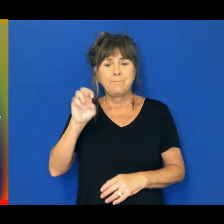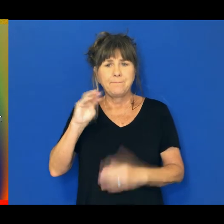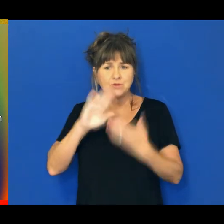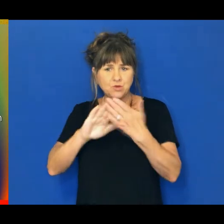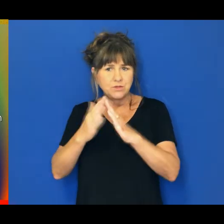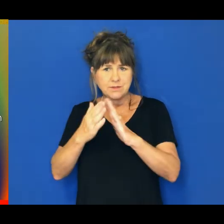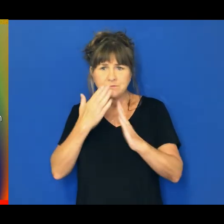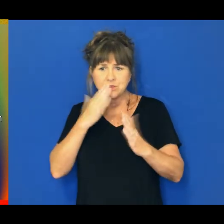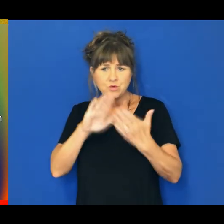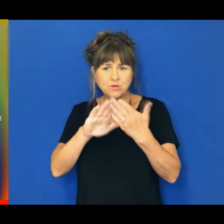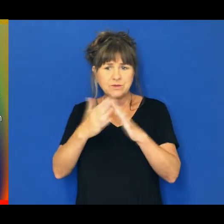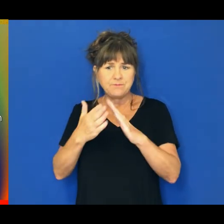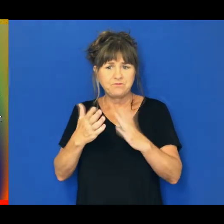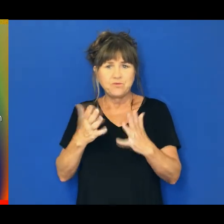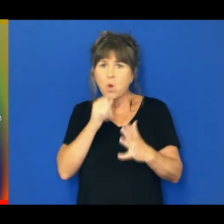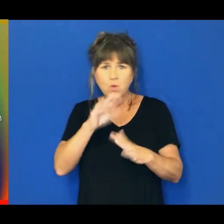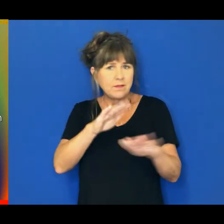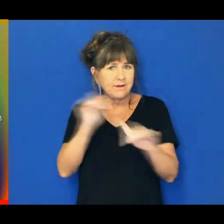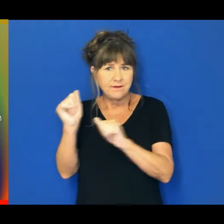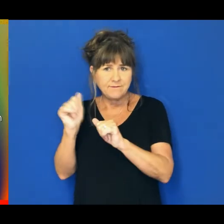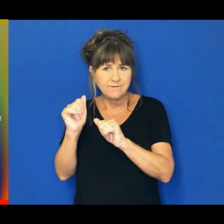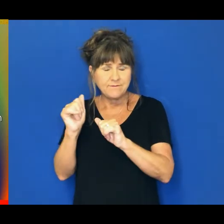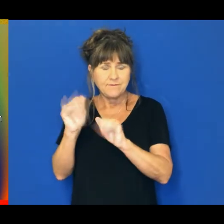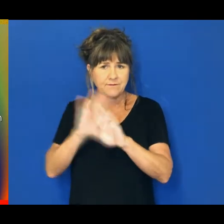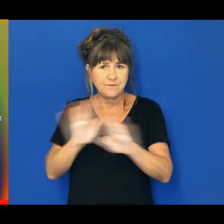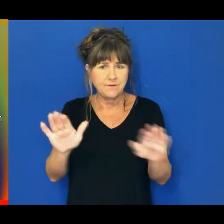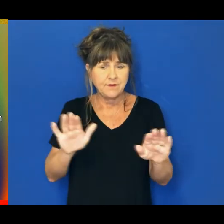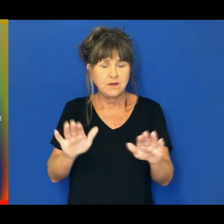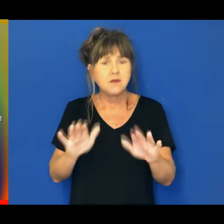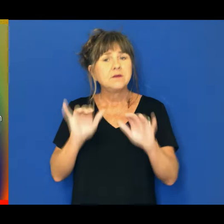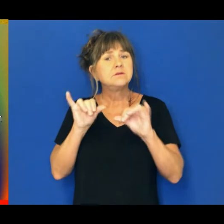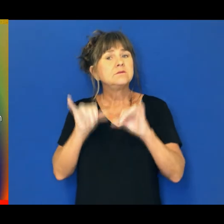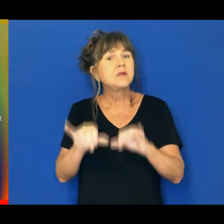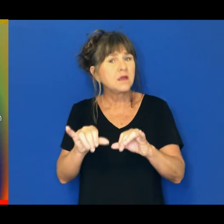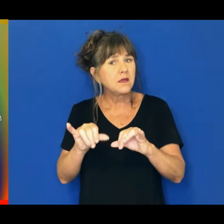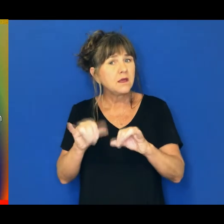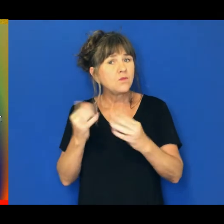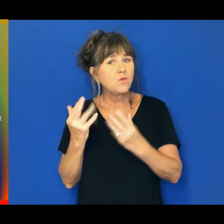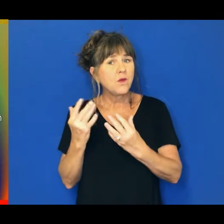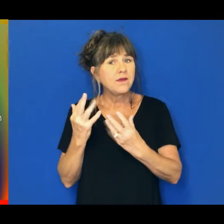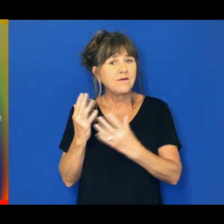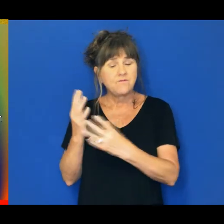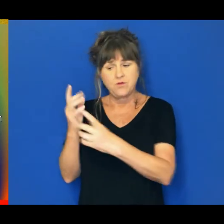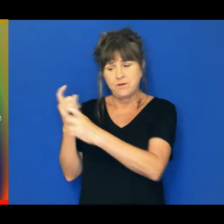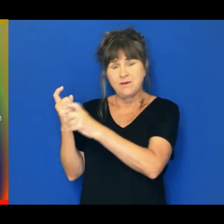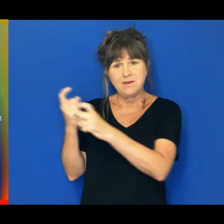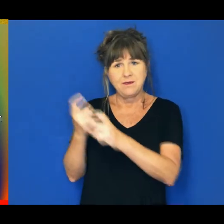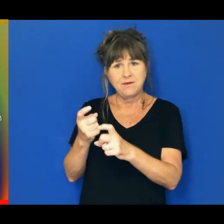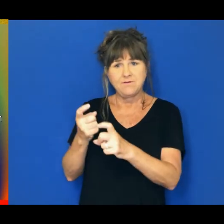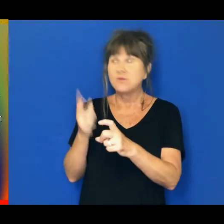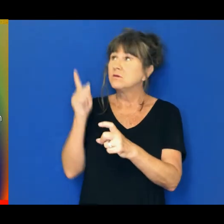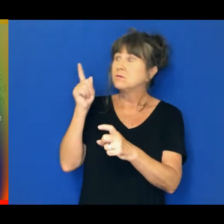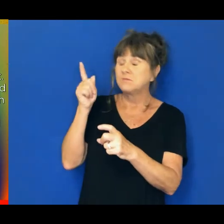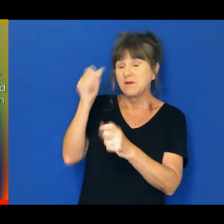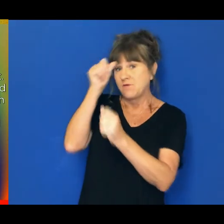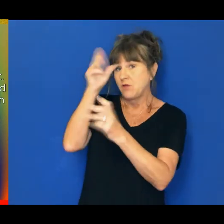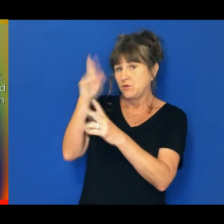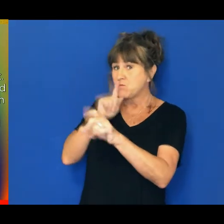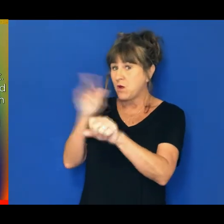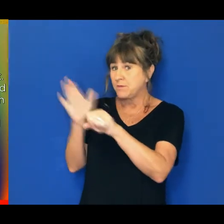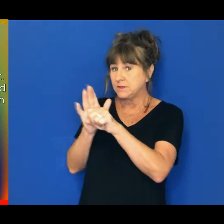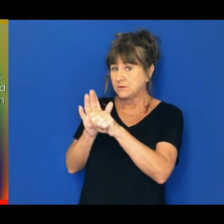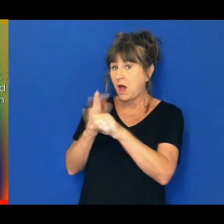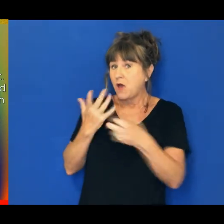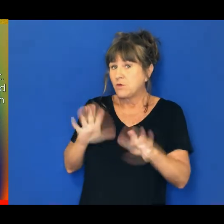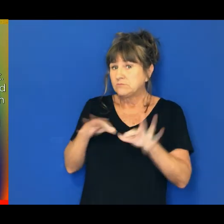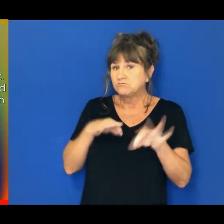this. Don't leave Jerusalem. But wait for the gift my Father promised, which you have heard me speak